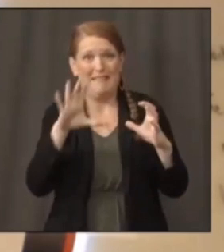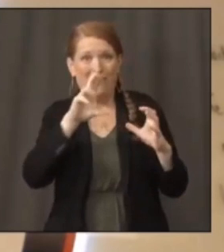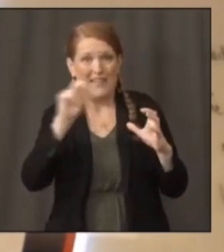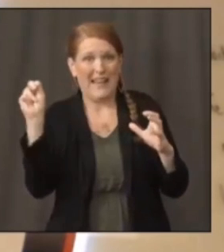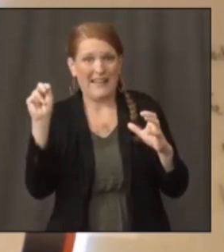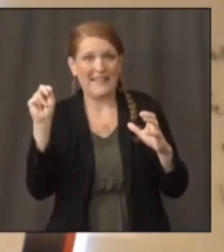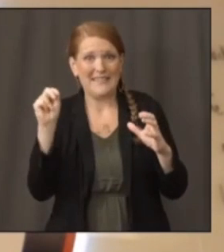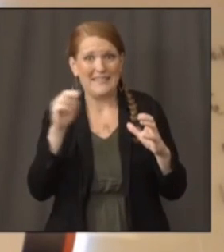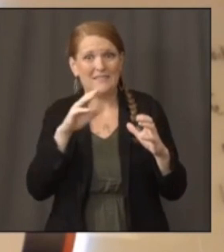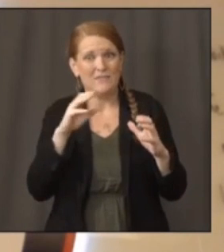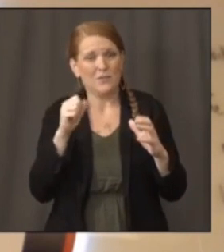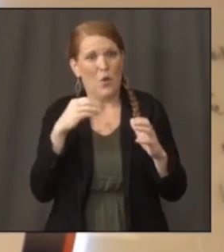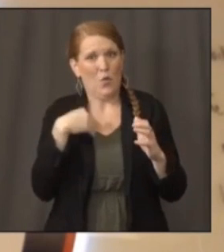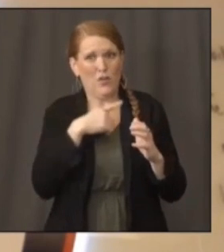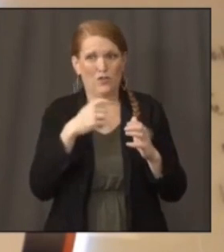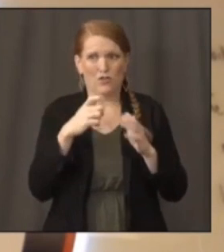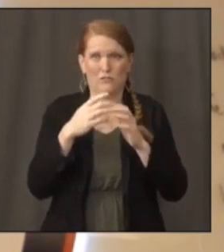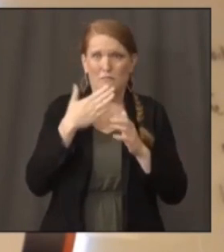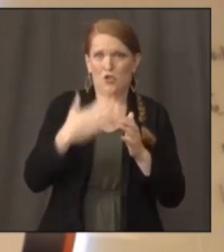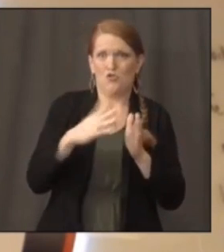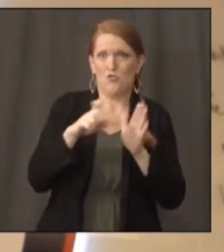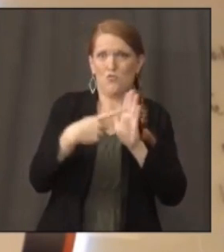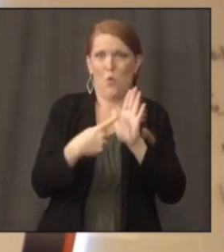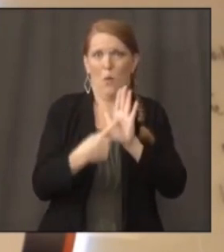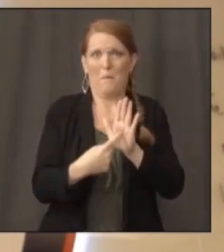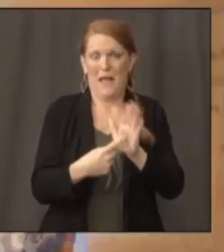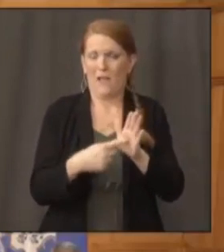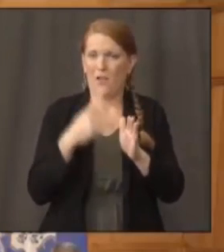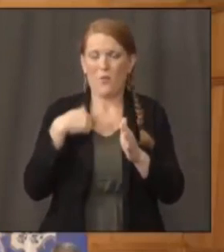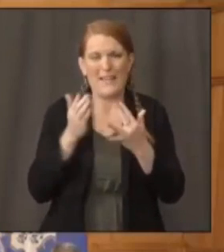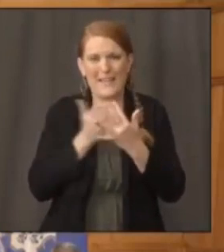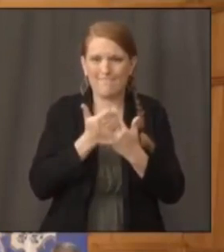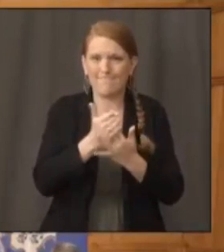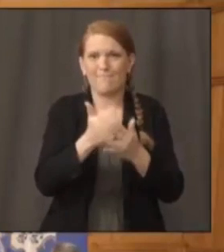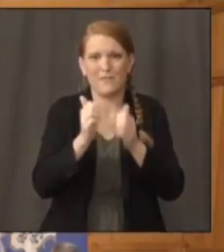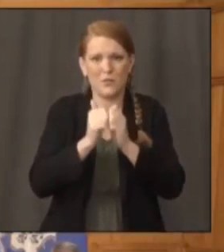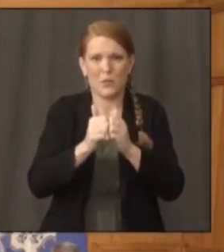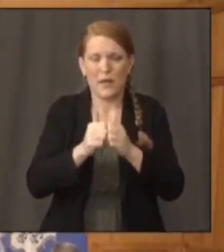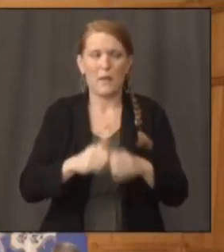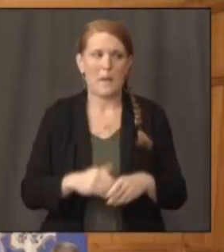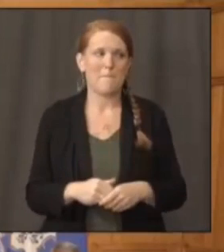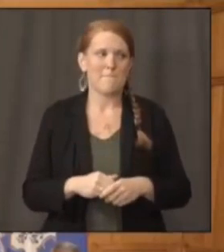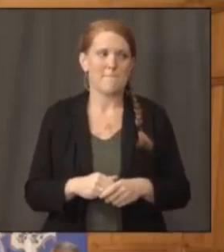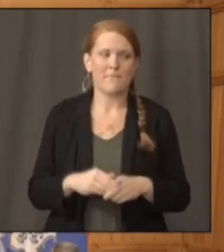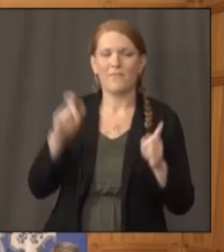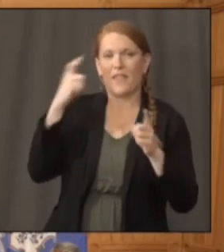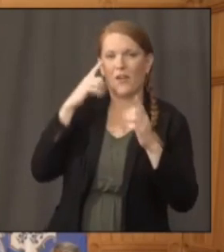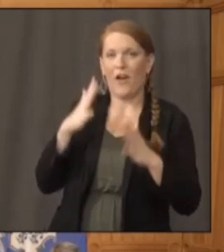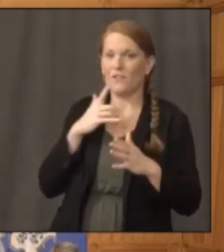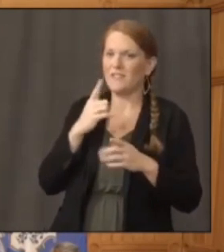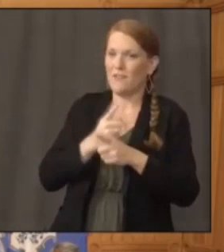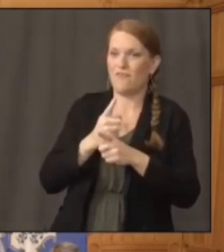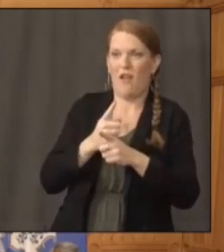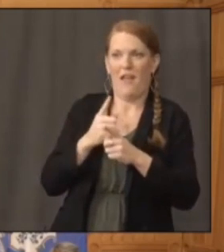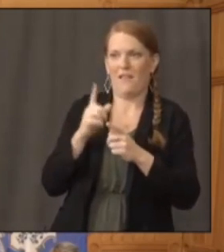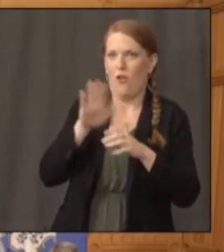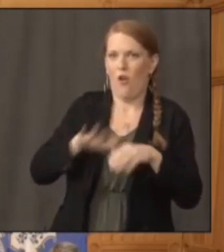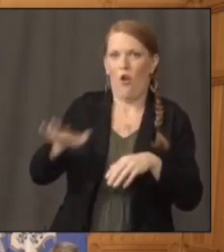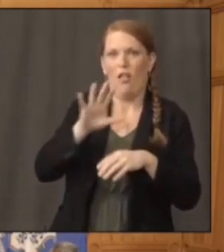and let's all get through this together. Hey, thanks, Dan. We're all on the same team. I love that. And be